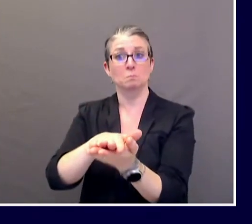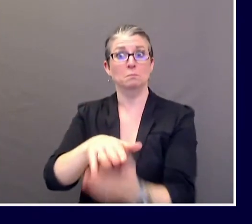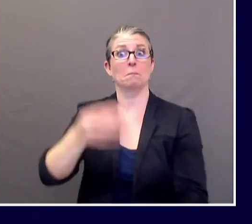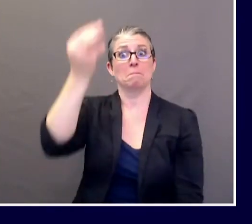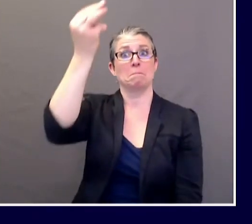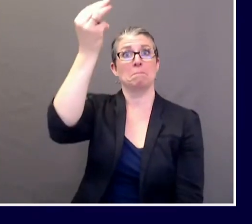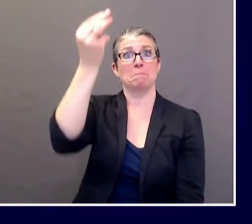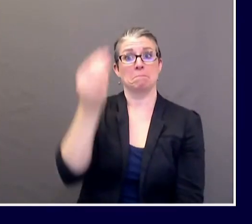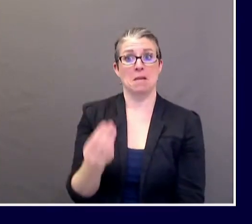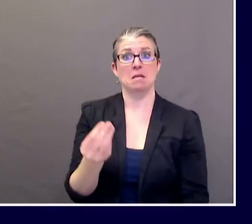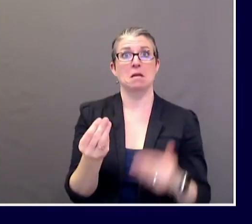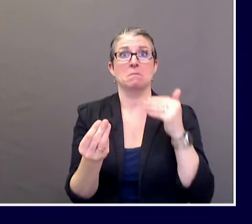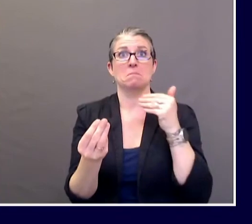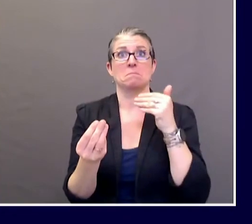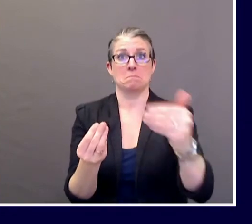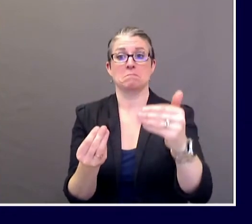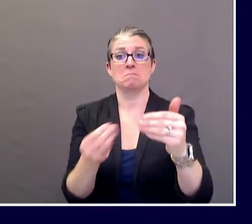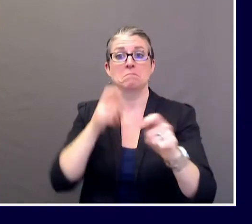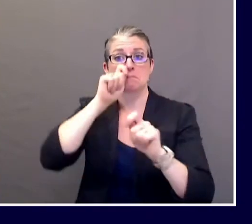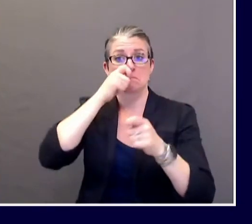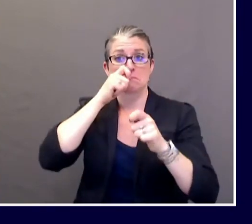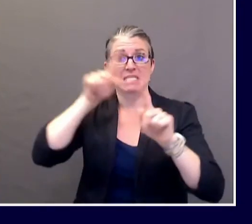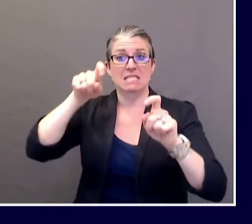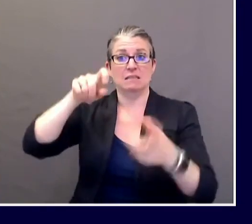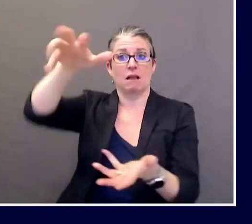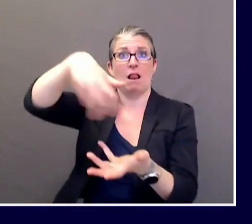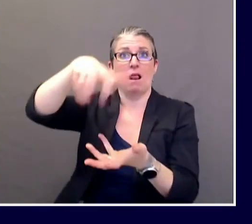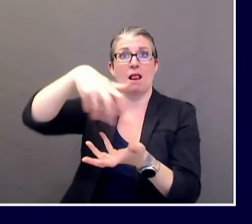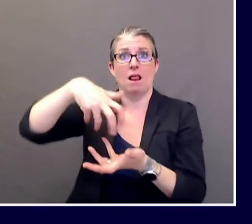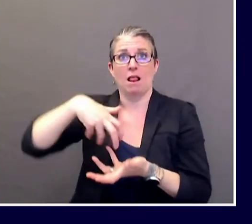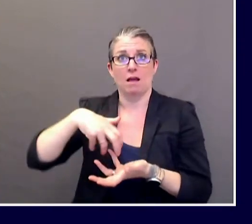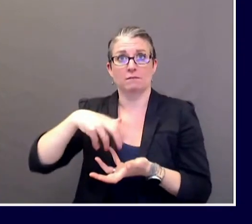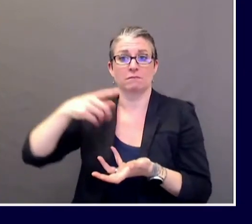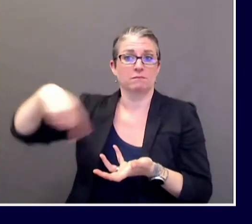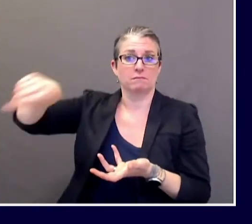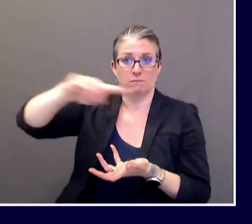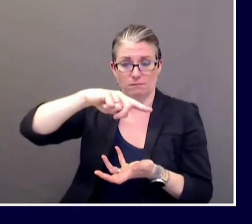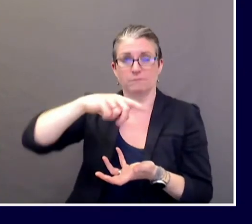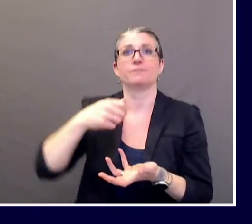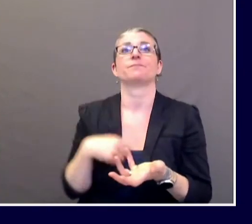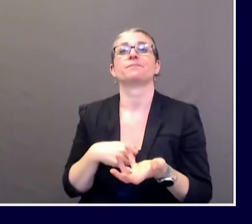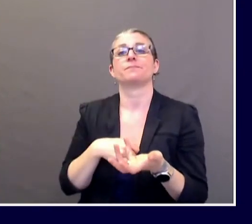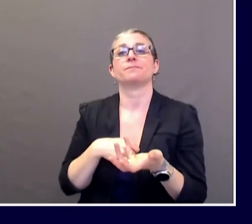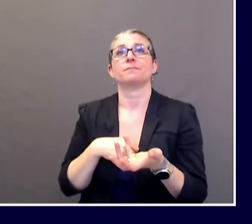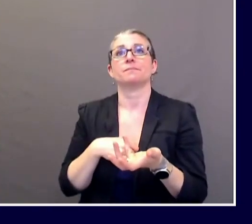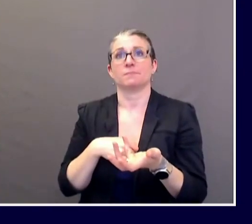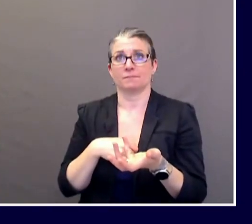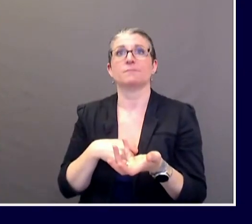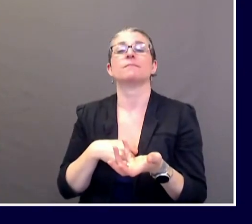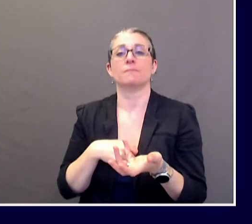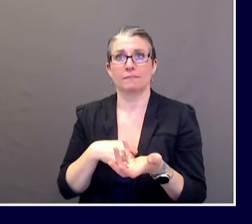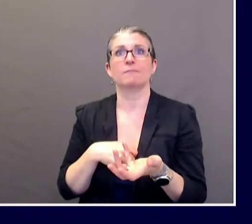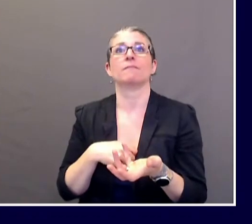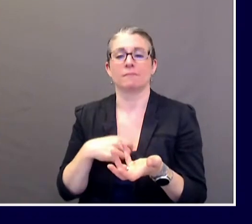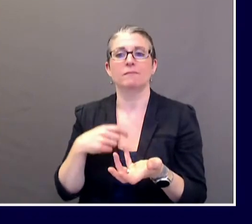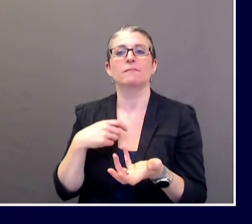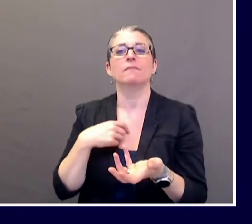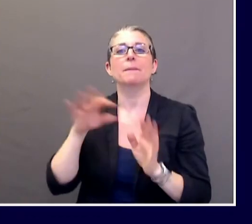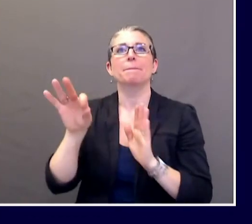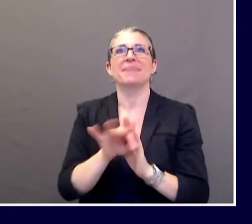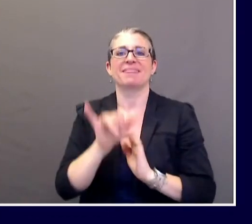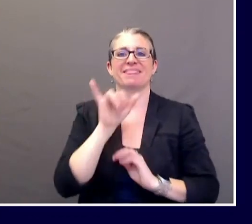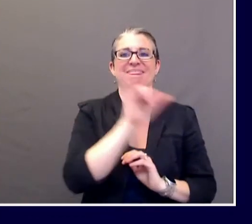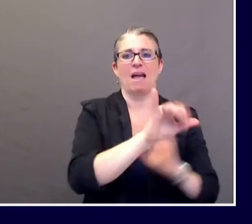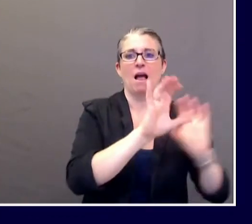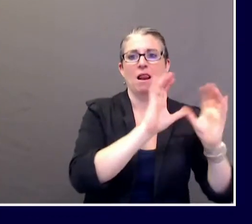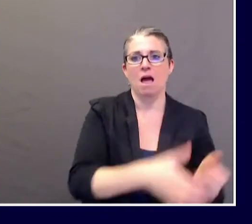swabs. That classroom gets tested. We know the next day, basically, maybe 2 days later, but mostly the next day, if anybody